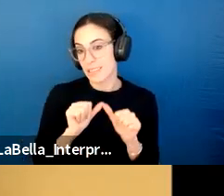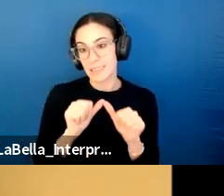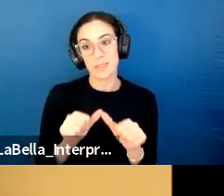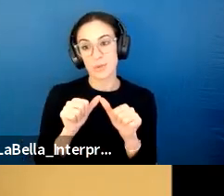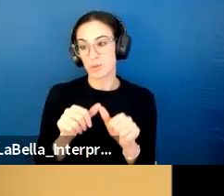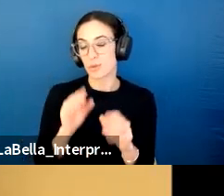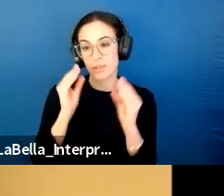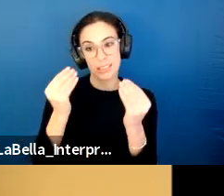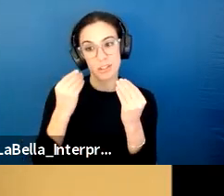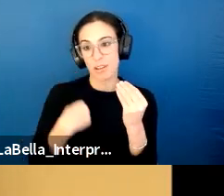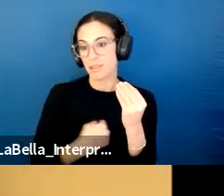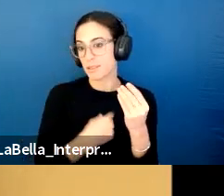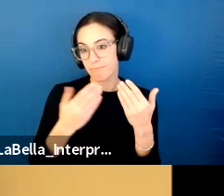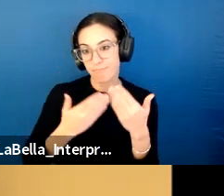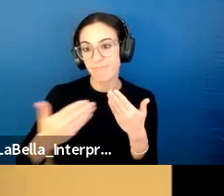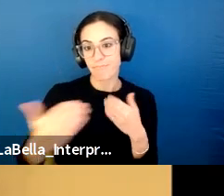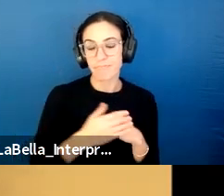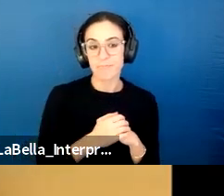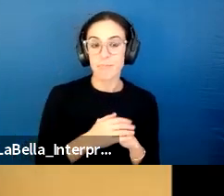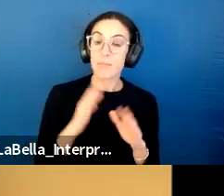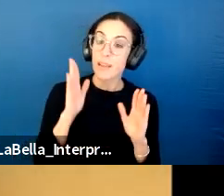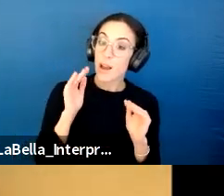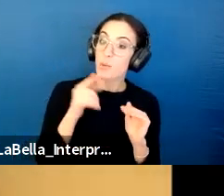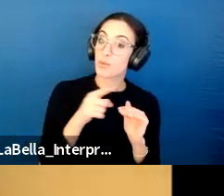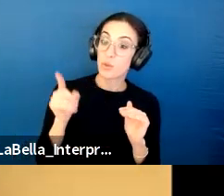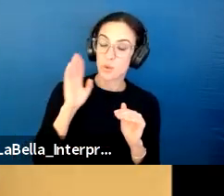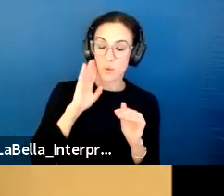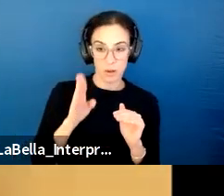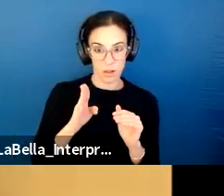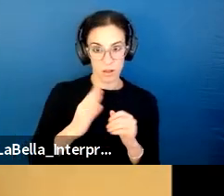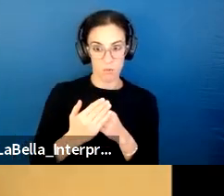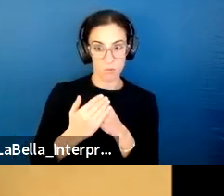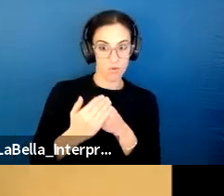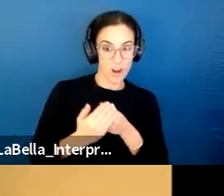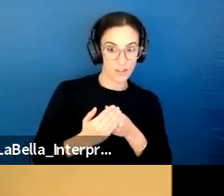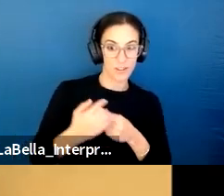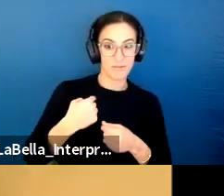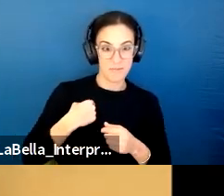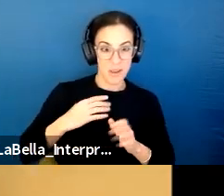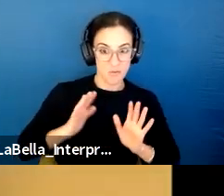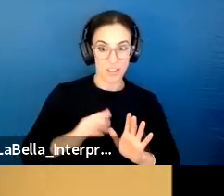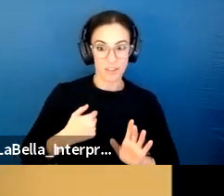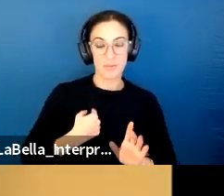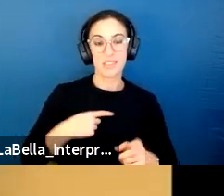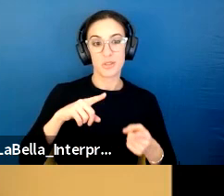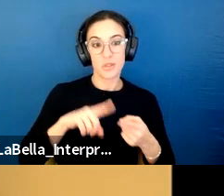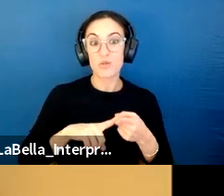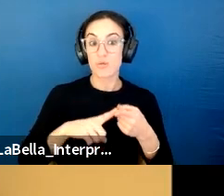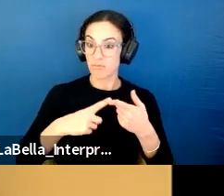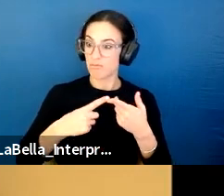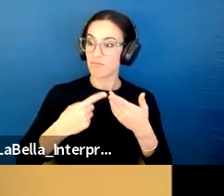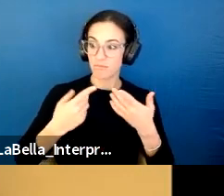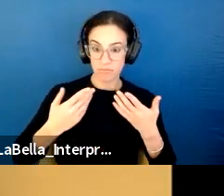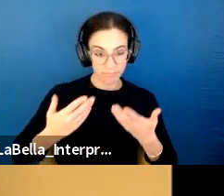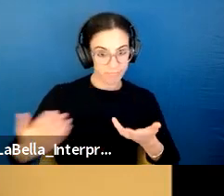months and years ahead. I hope you will hold my feet to the fire and be your partner in